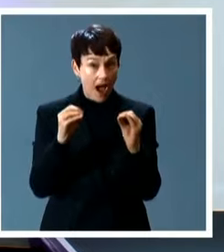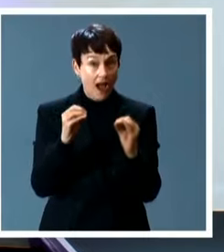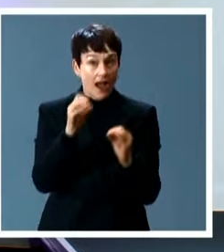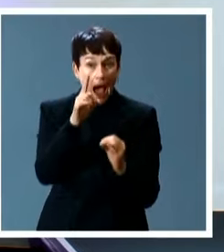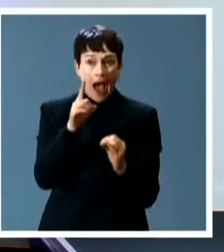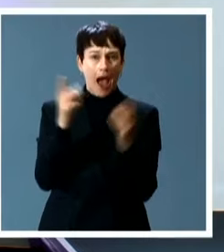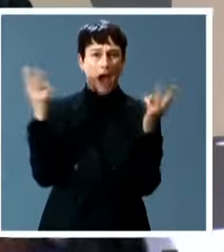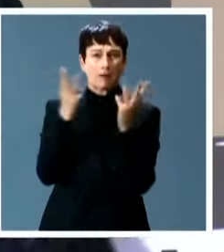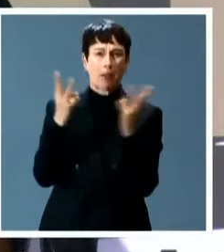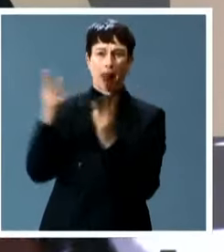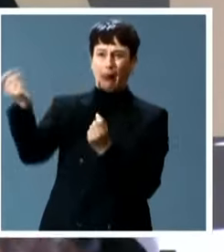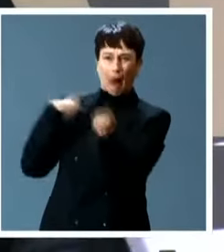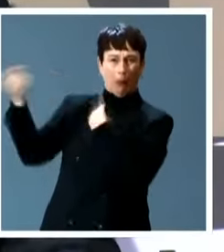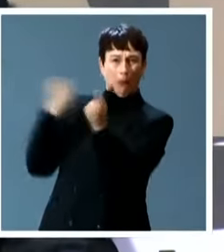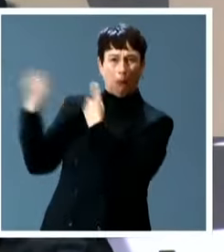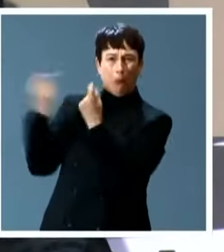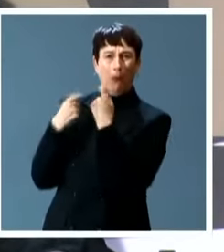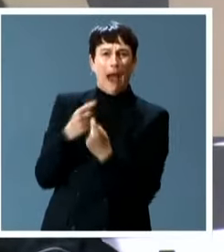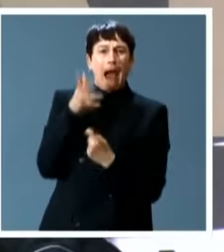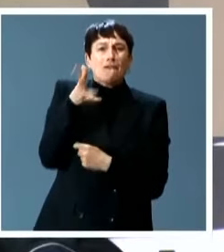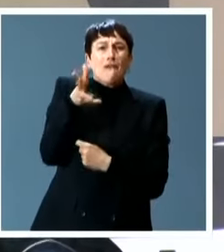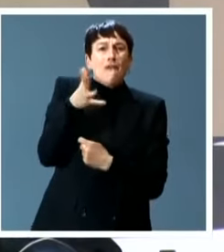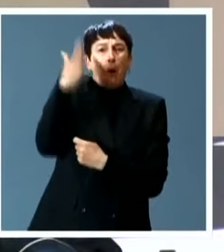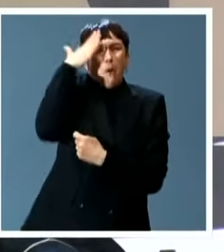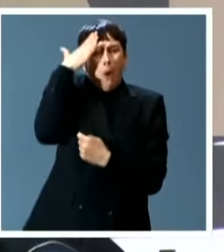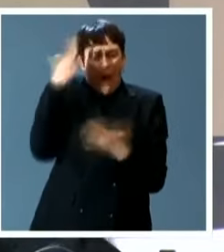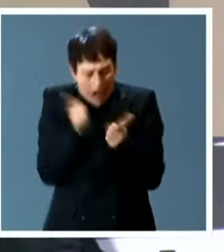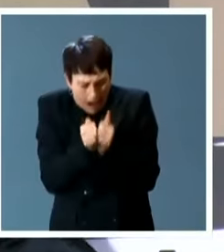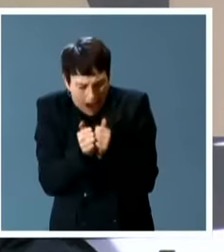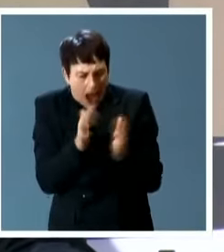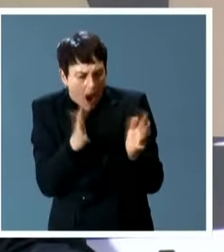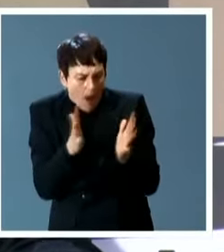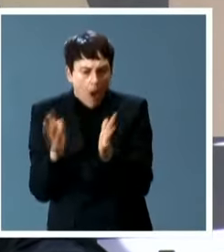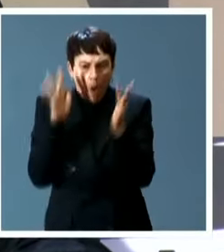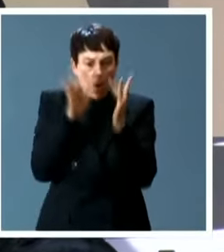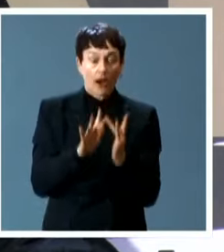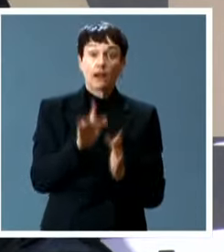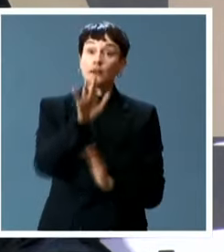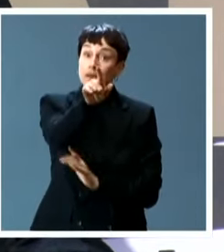connect? How do we get the lecture? So please go to